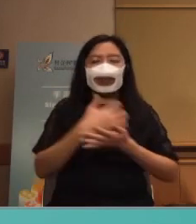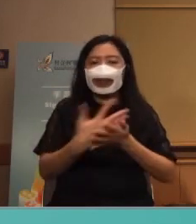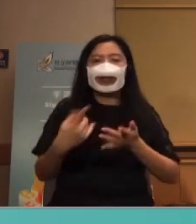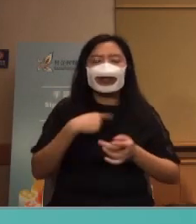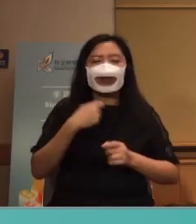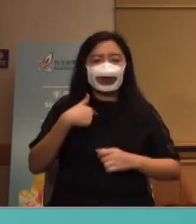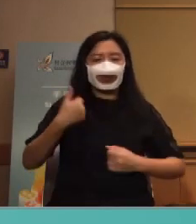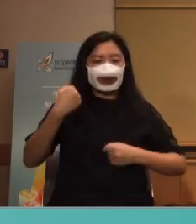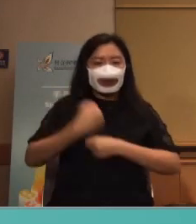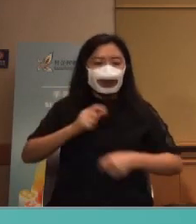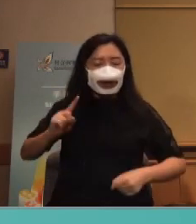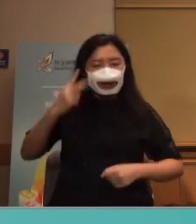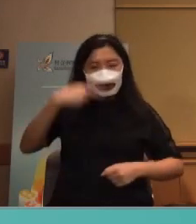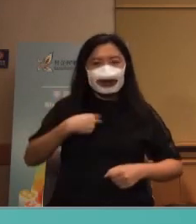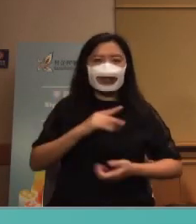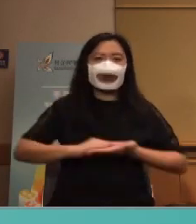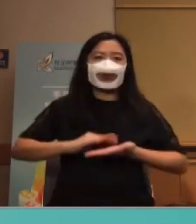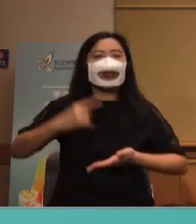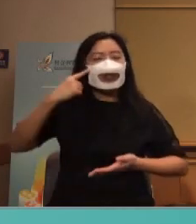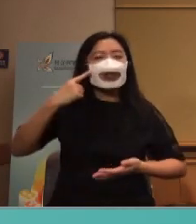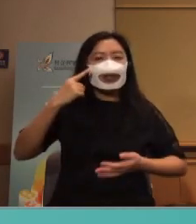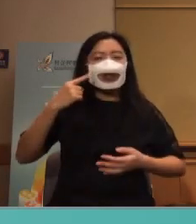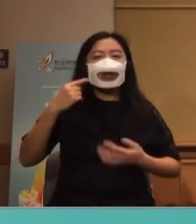for these guys, and